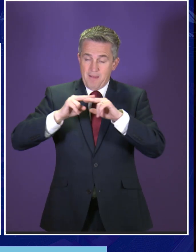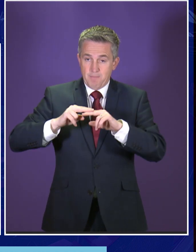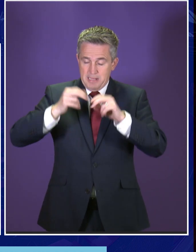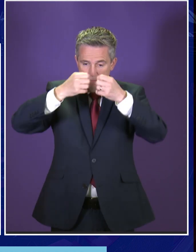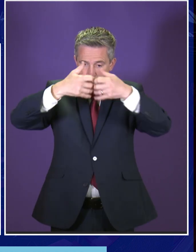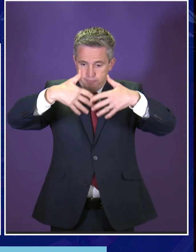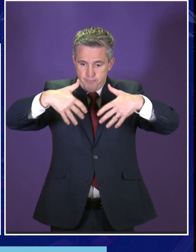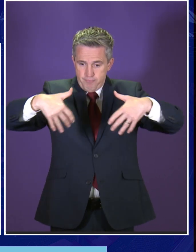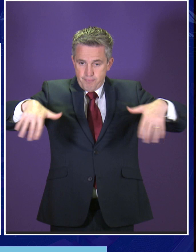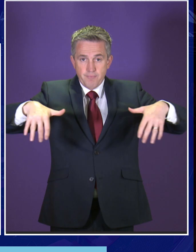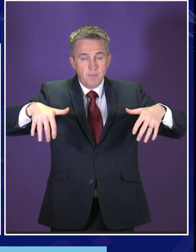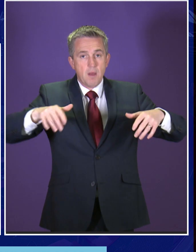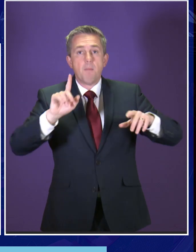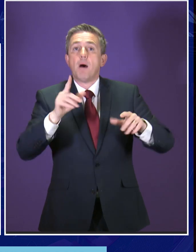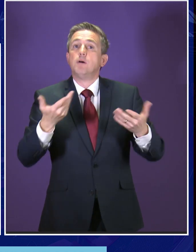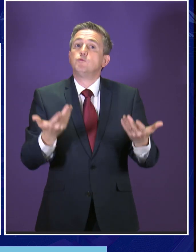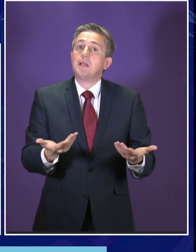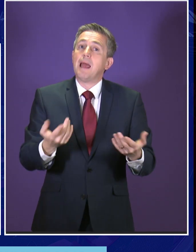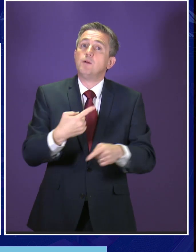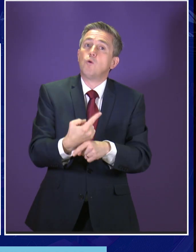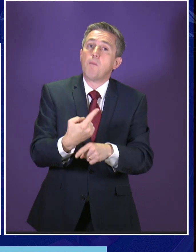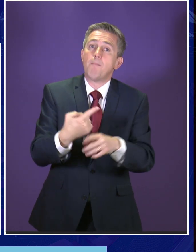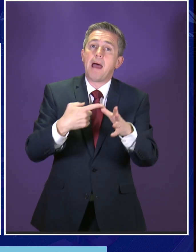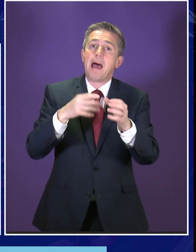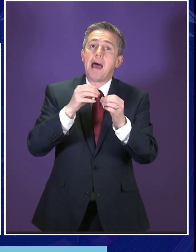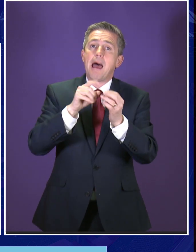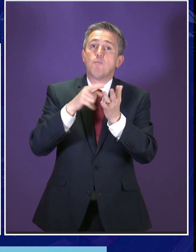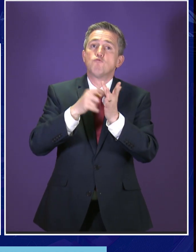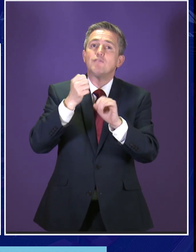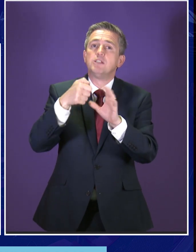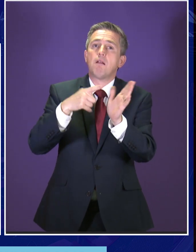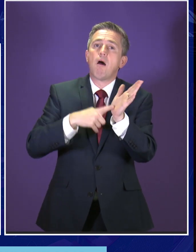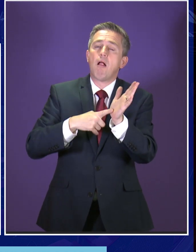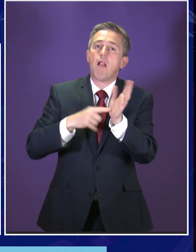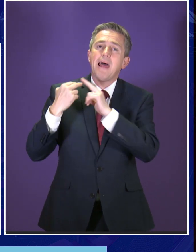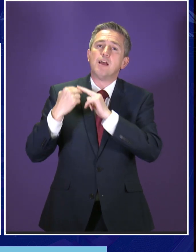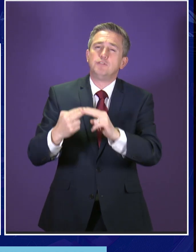am a mix of all these things, but today I talk about my Aboriginal heritage and where I come from there.